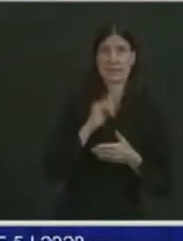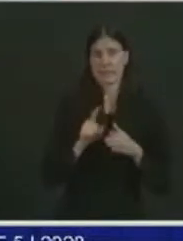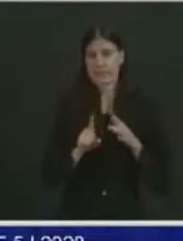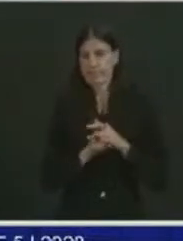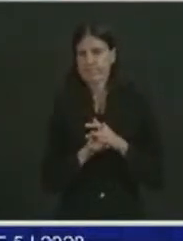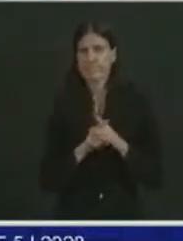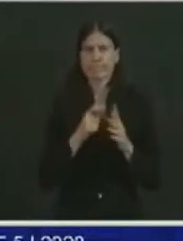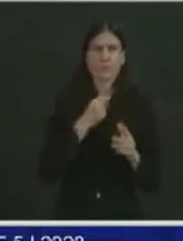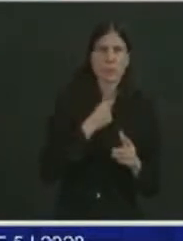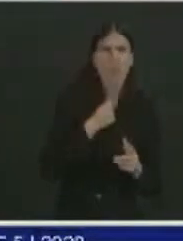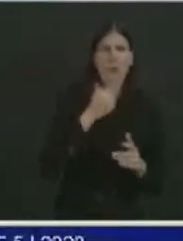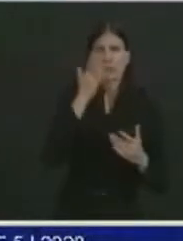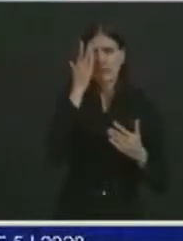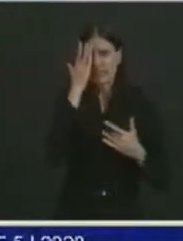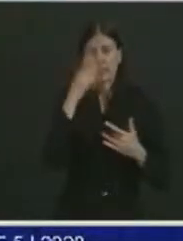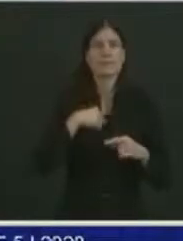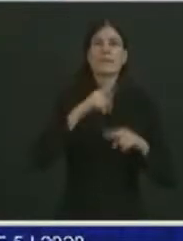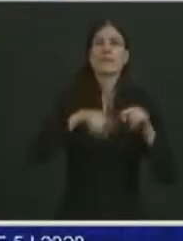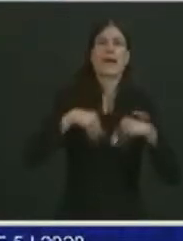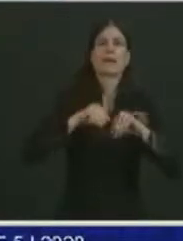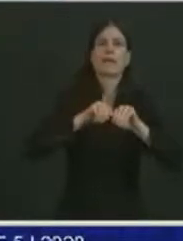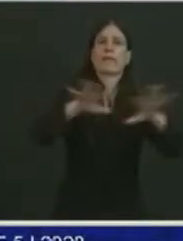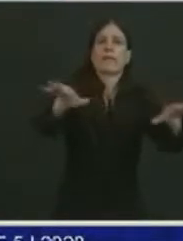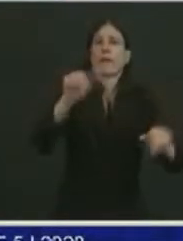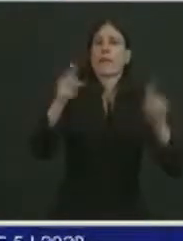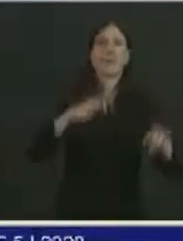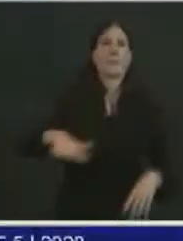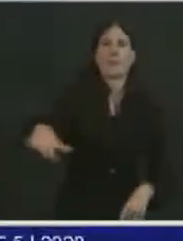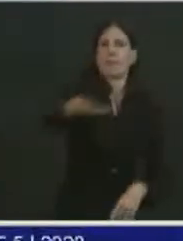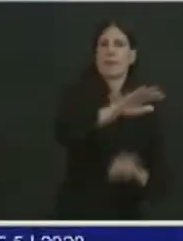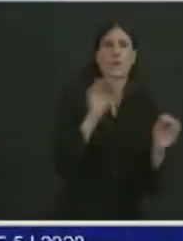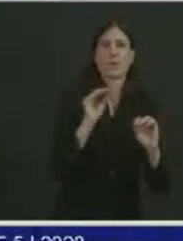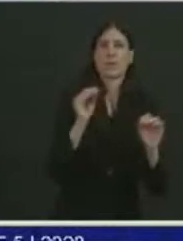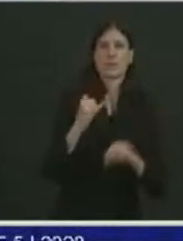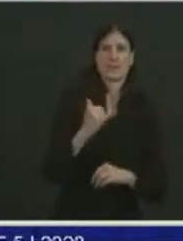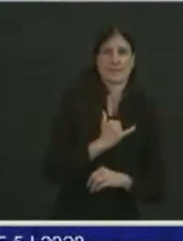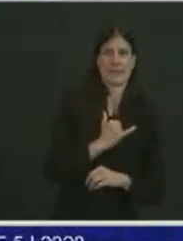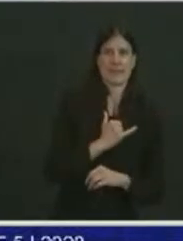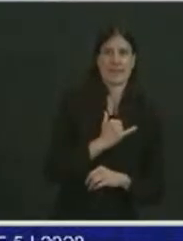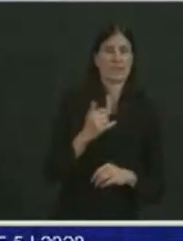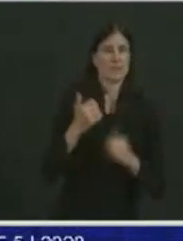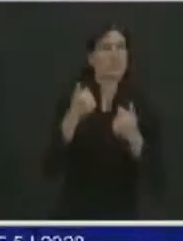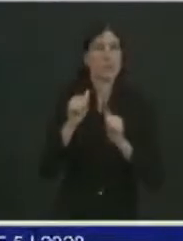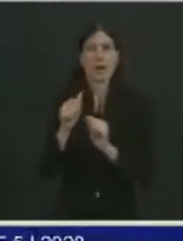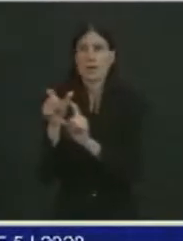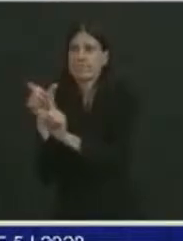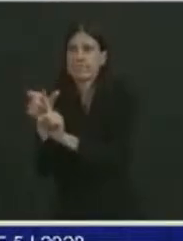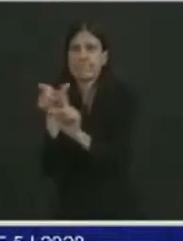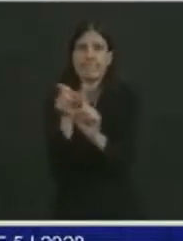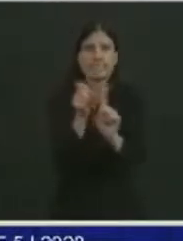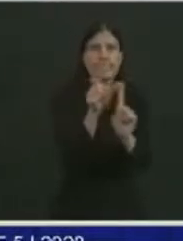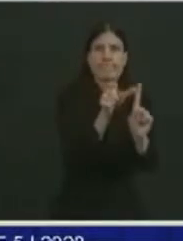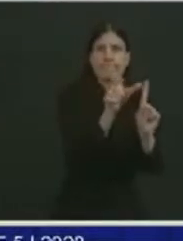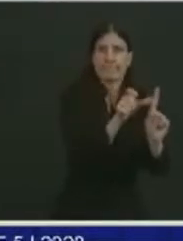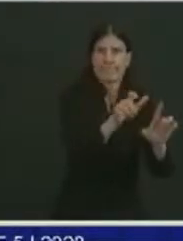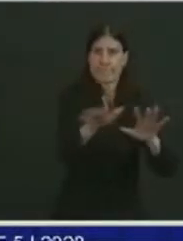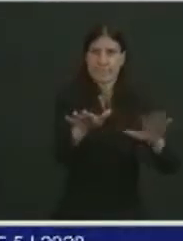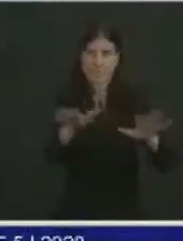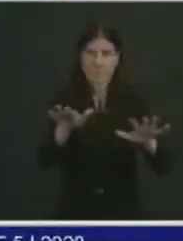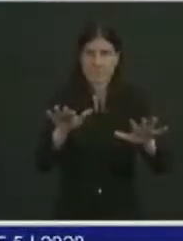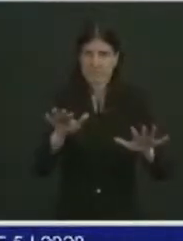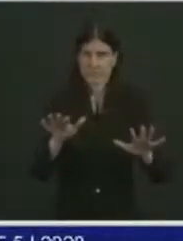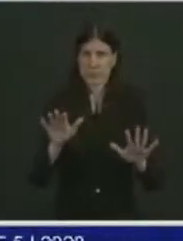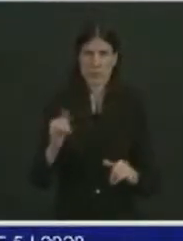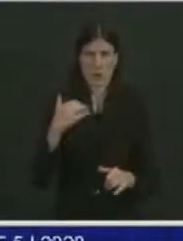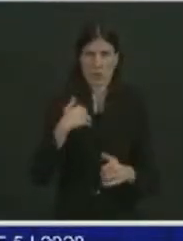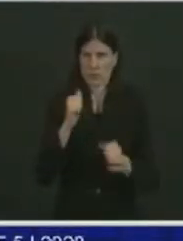helpful for people in general, and then those who participate in these types of events as well. If I can just follow up,